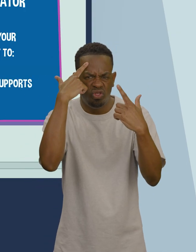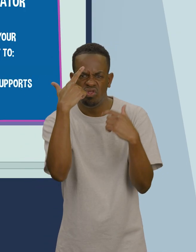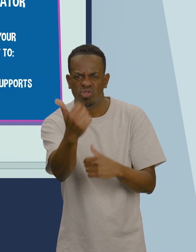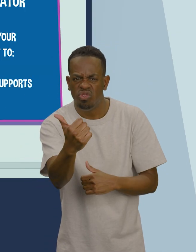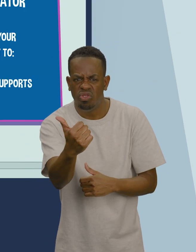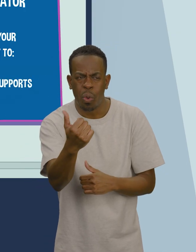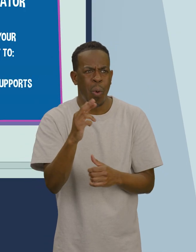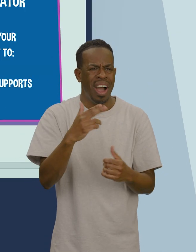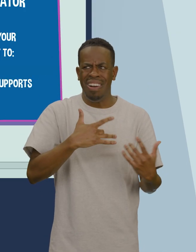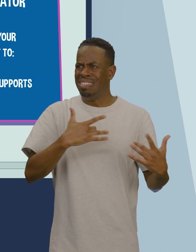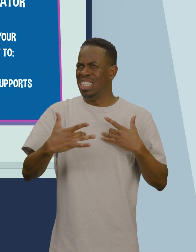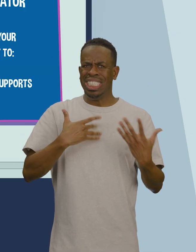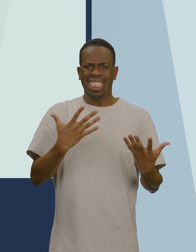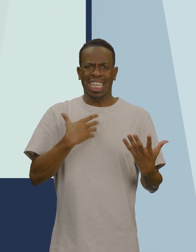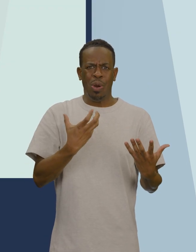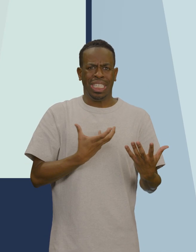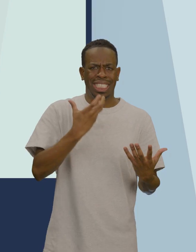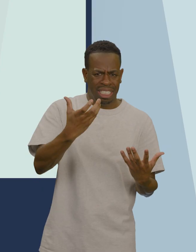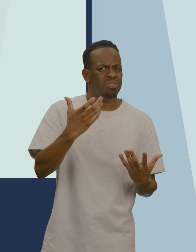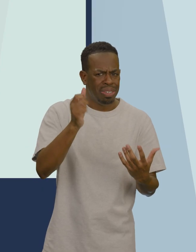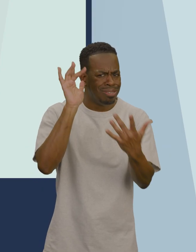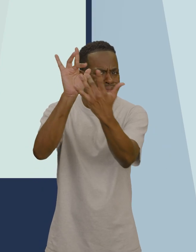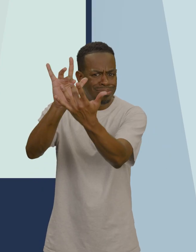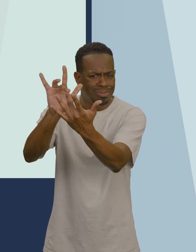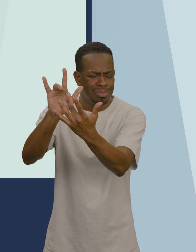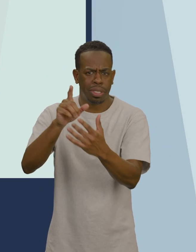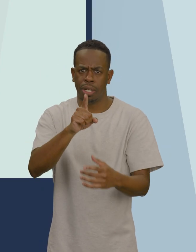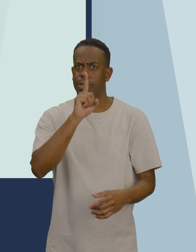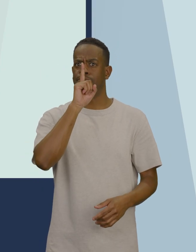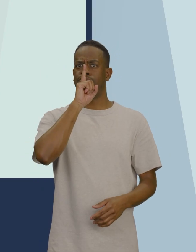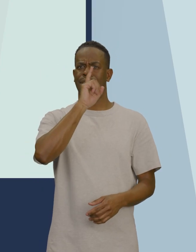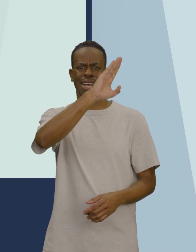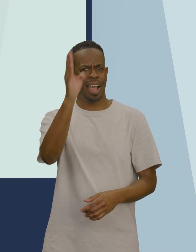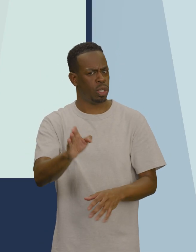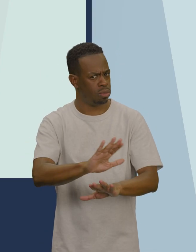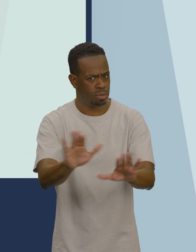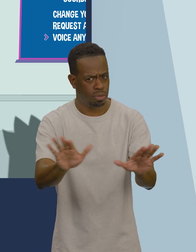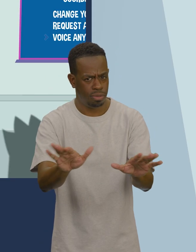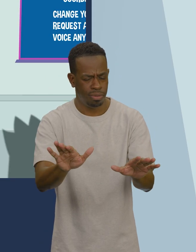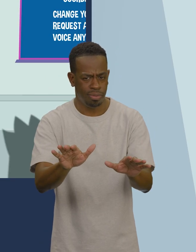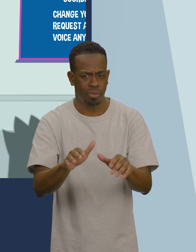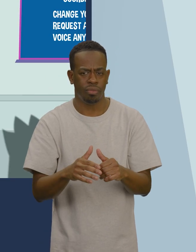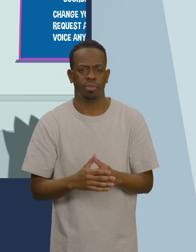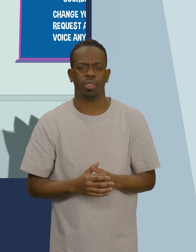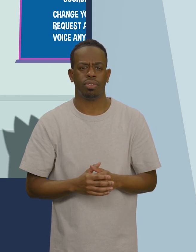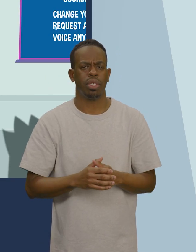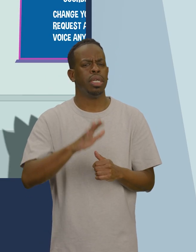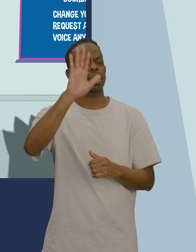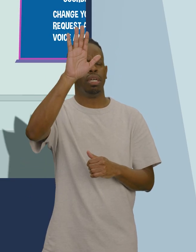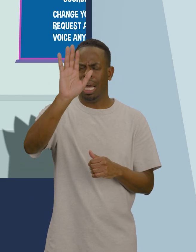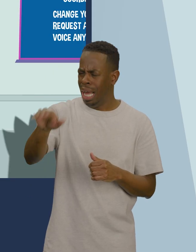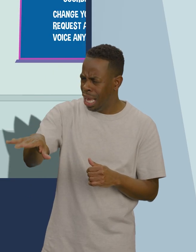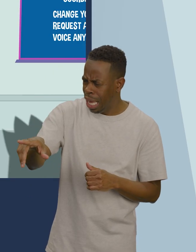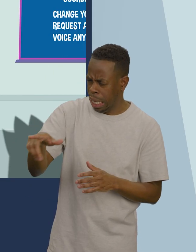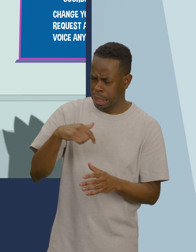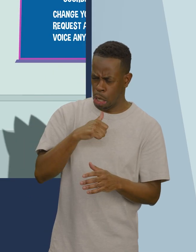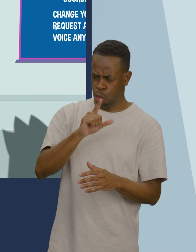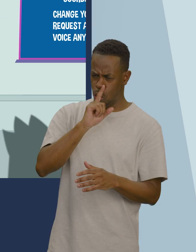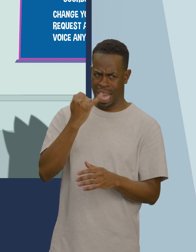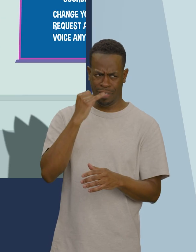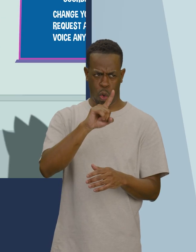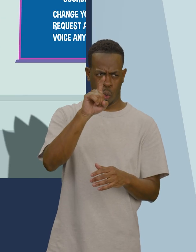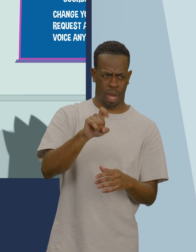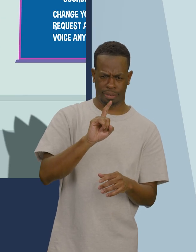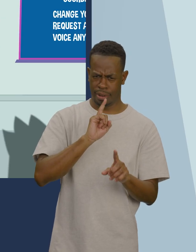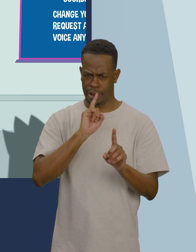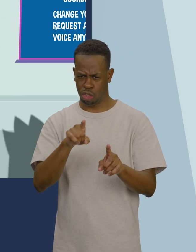different supports, or voice any concerns. You need never be shy about reaching out and asking questions. Maya, I'm not sure this is a